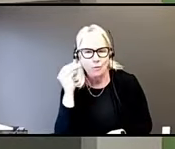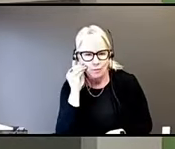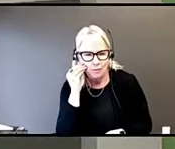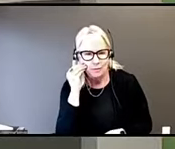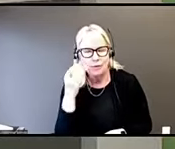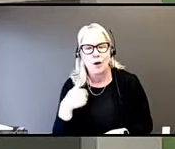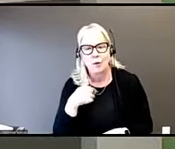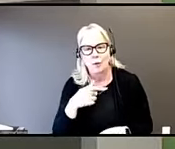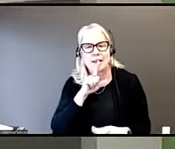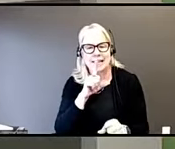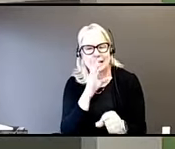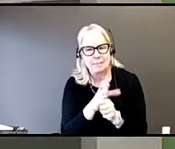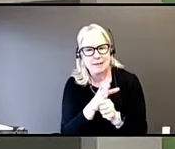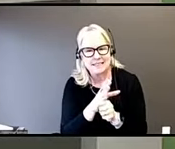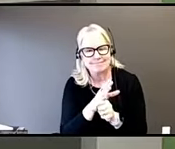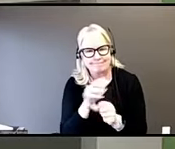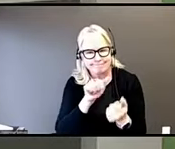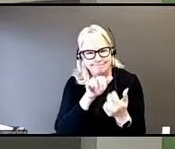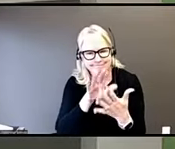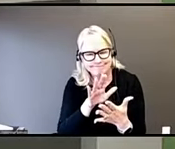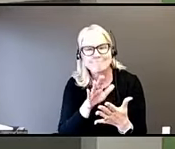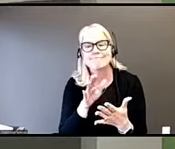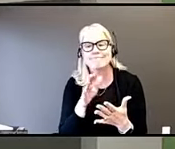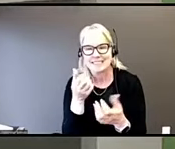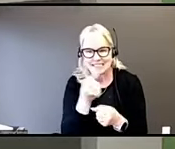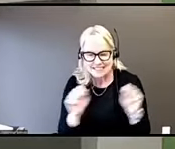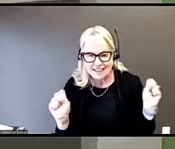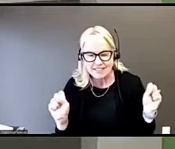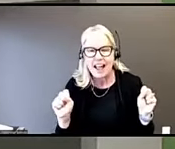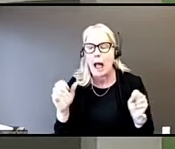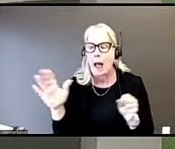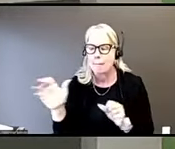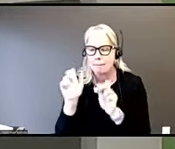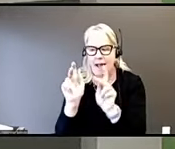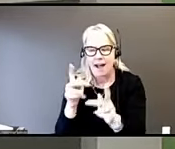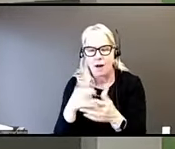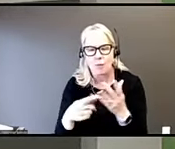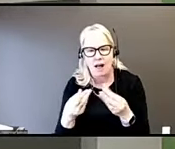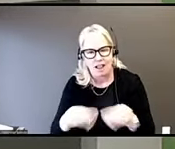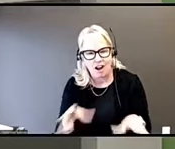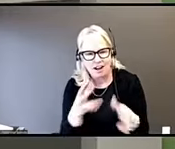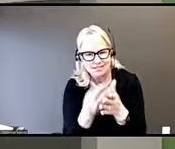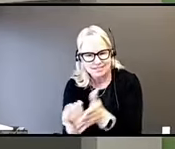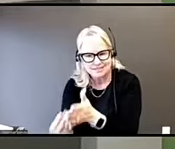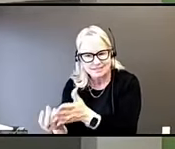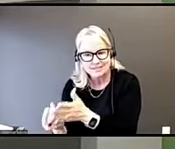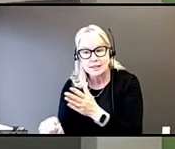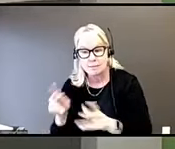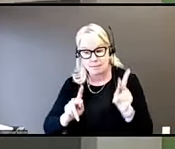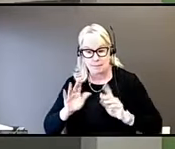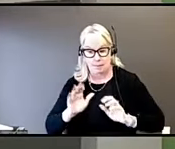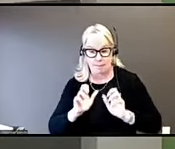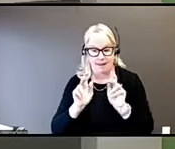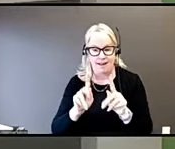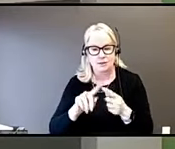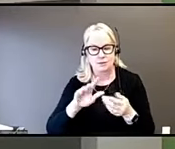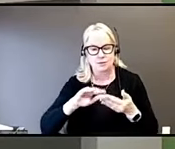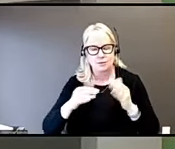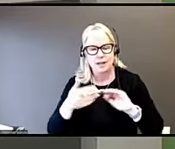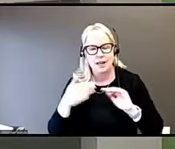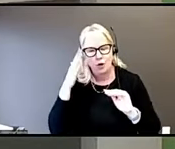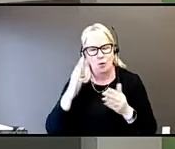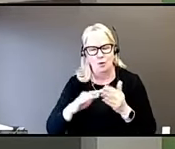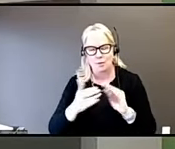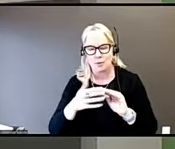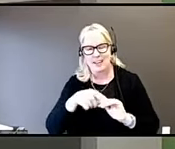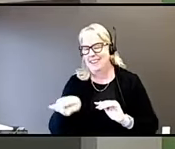safety and to helping people regain what was lost. As residents return to their communities, we know that those communities are forever